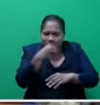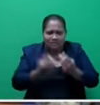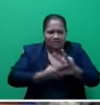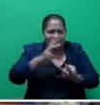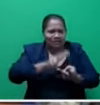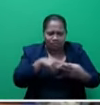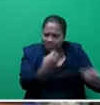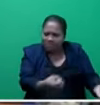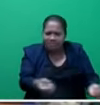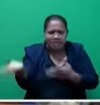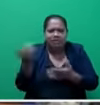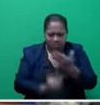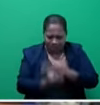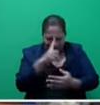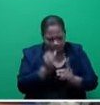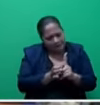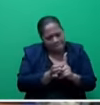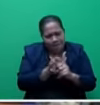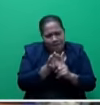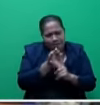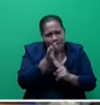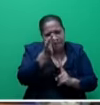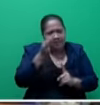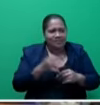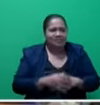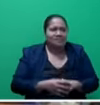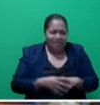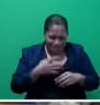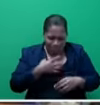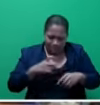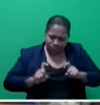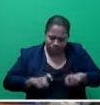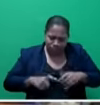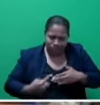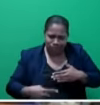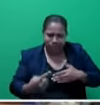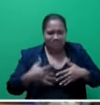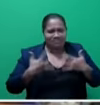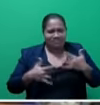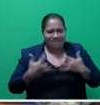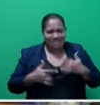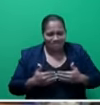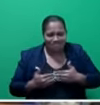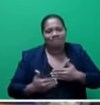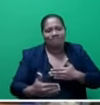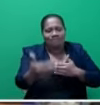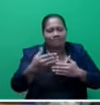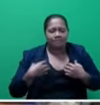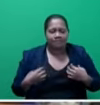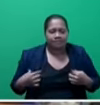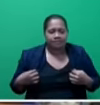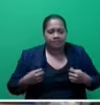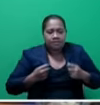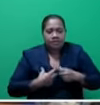supplies, improve the health of residents and help them lead more sustainable livelihoods. Honourable Speaker, furthermore, in